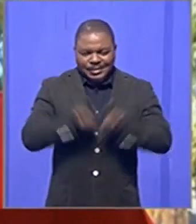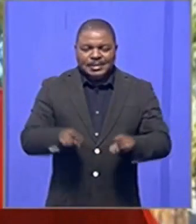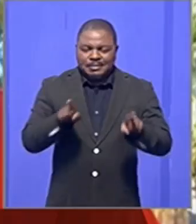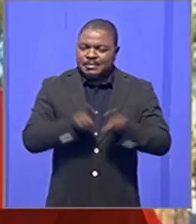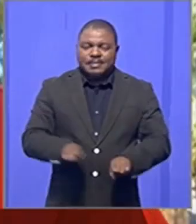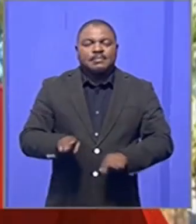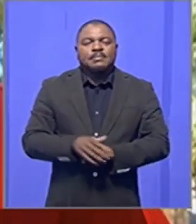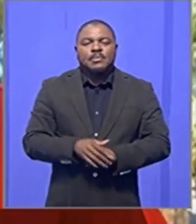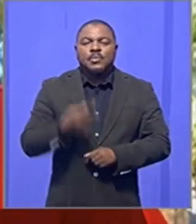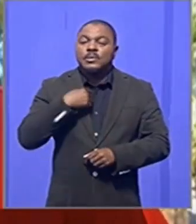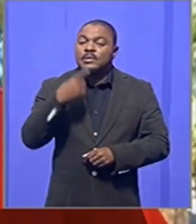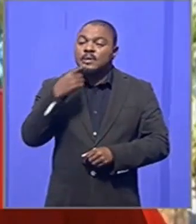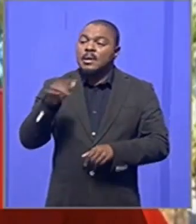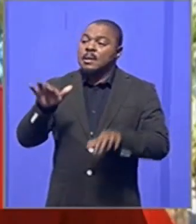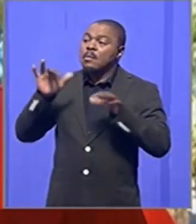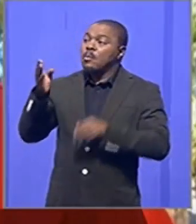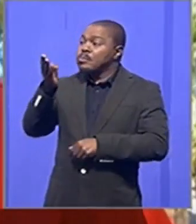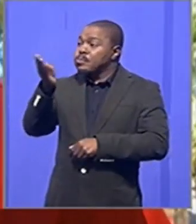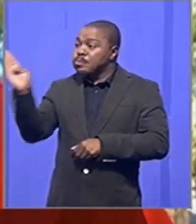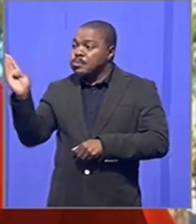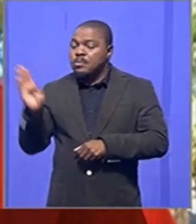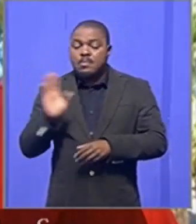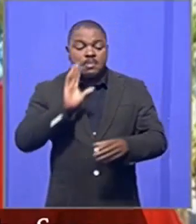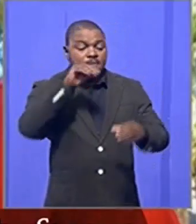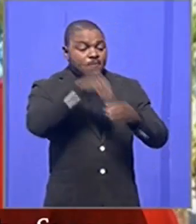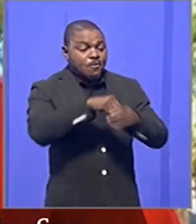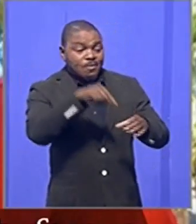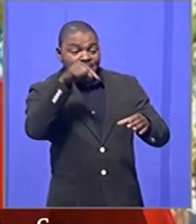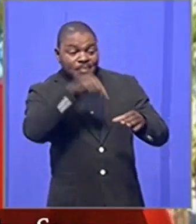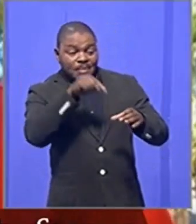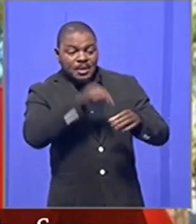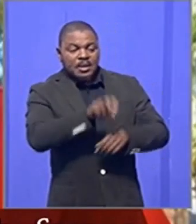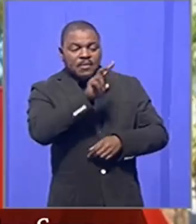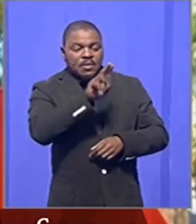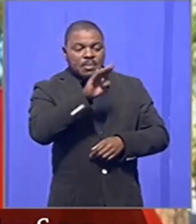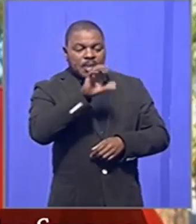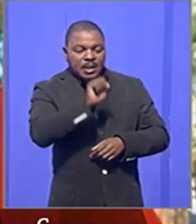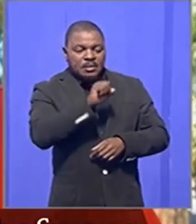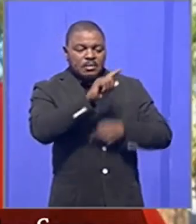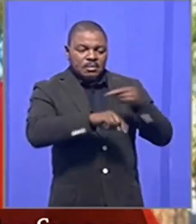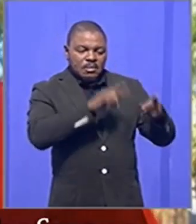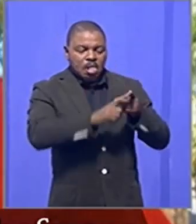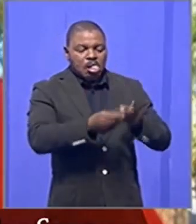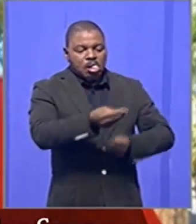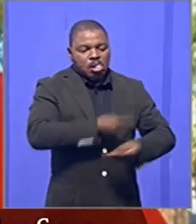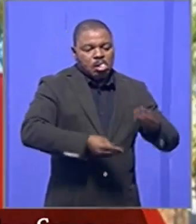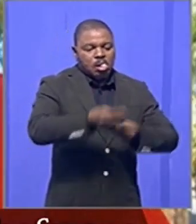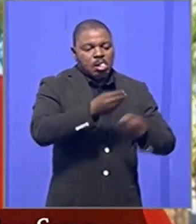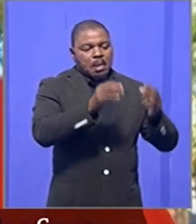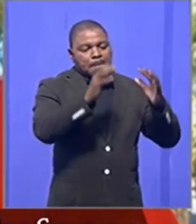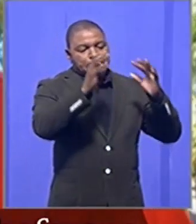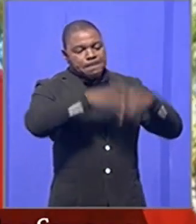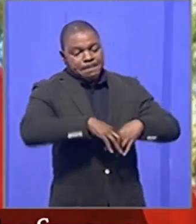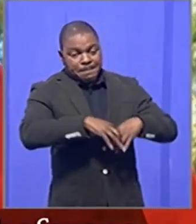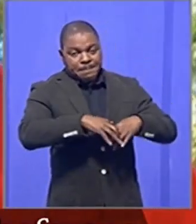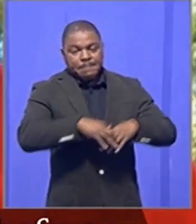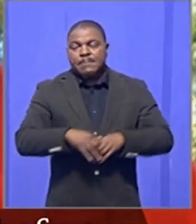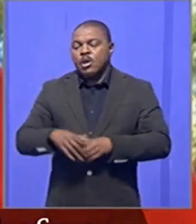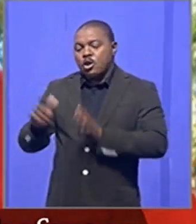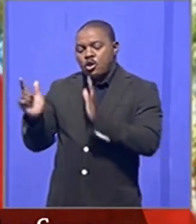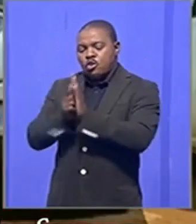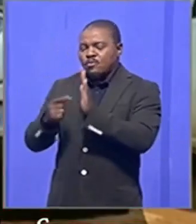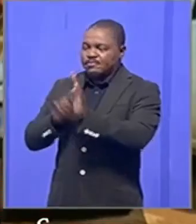maabane re re ka moka batho ba le gore ba tšere toka ka go tia se sempe mo tabeng ya VBS molao o swanetše o tšea toka without fear